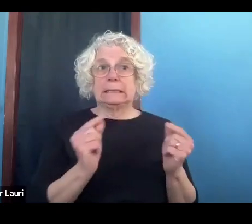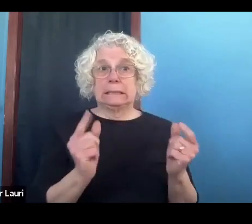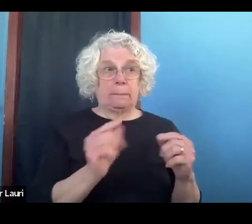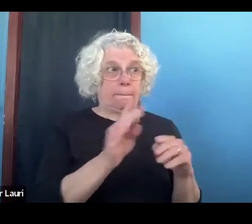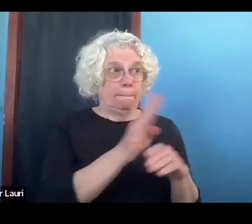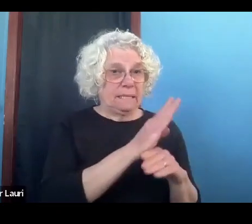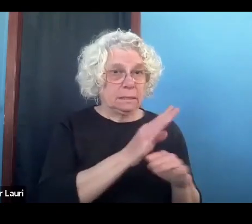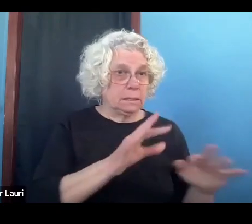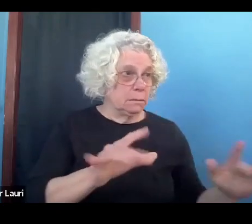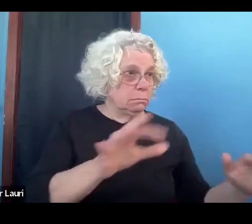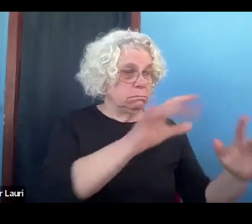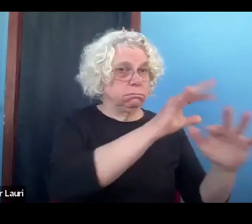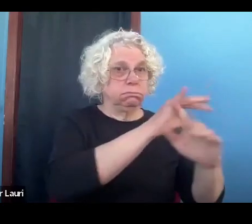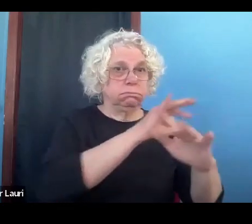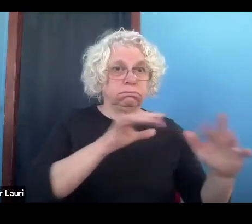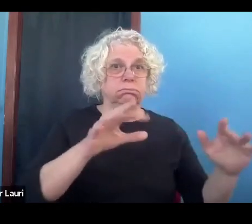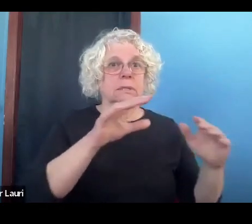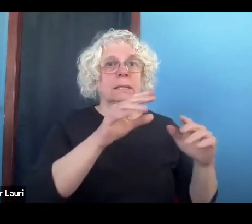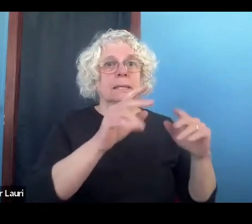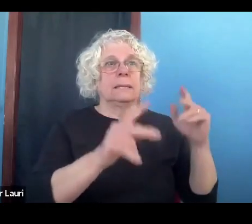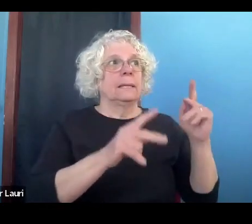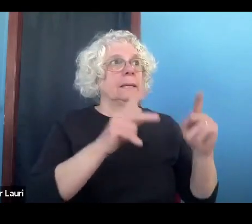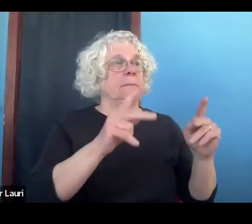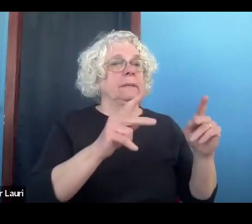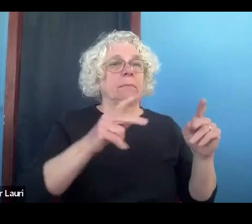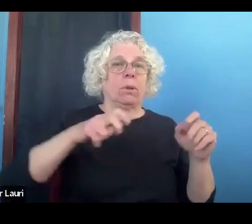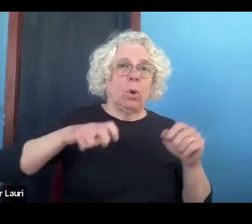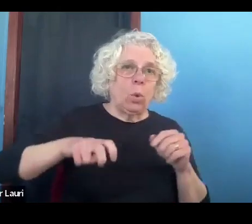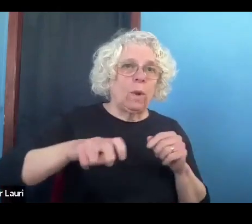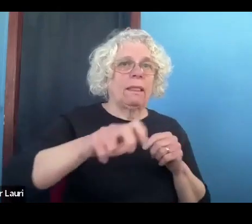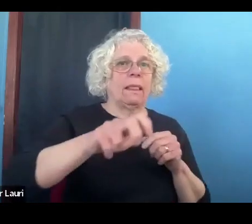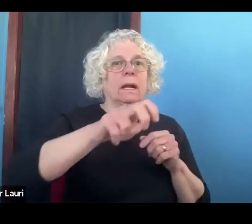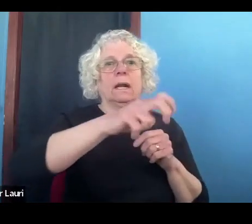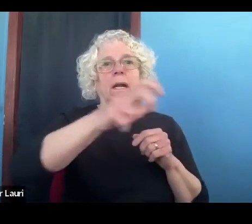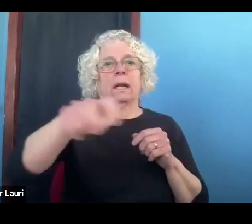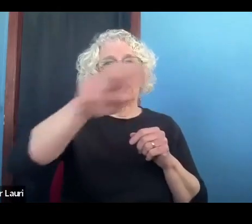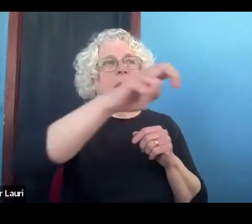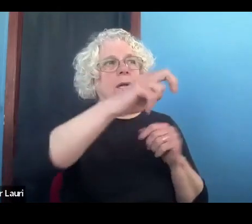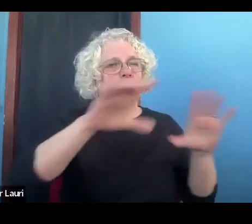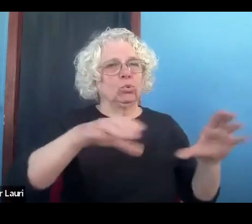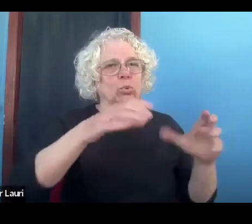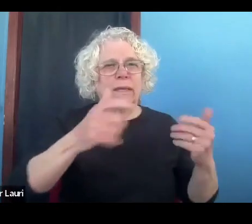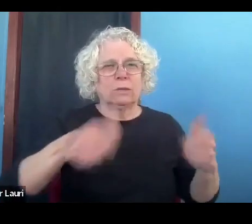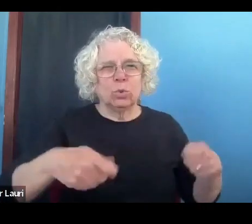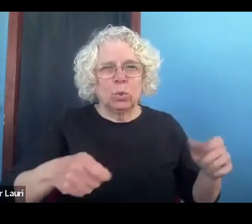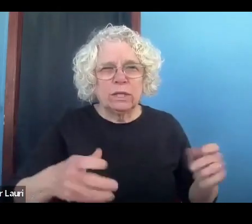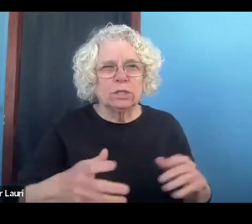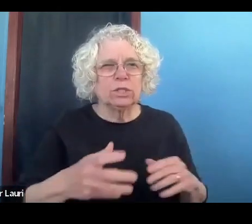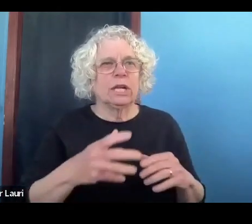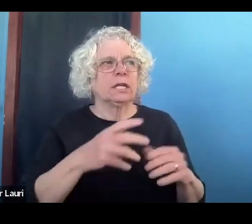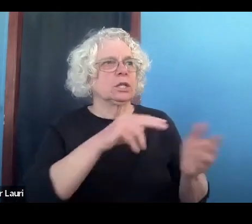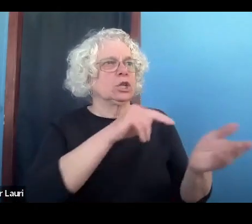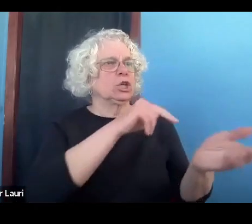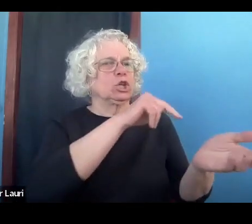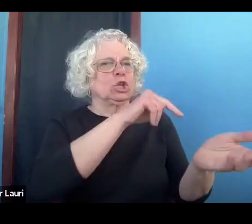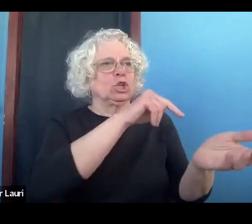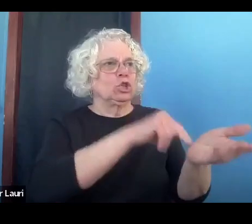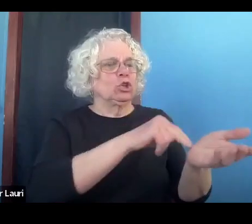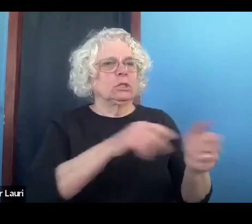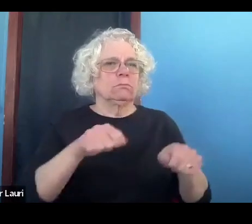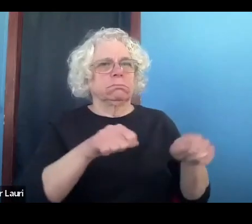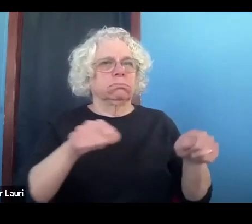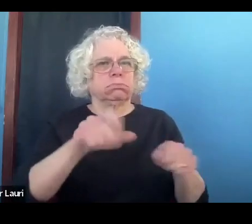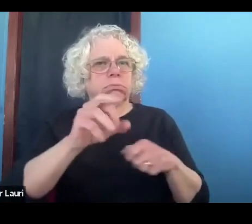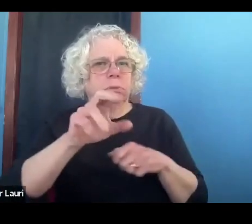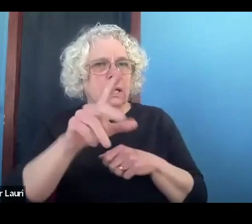You have people wheeling down the hall in wheelchairs, right? You have the nurses on the med cart. It's